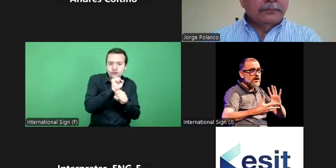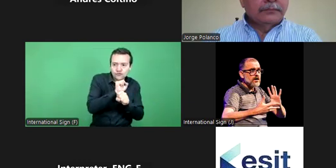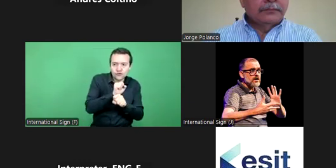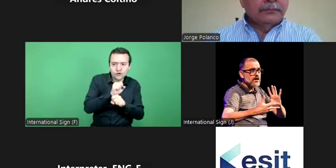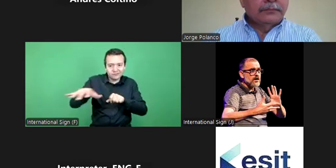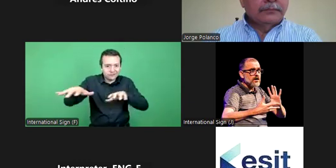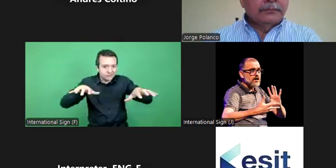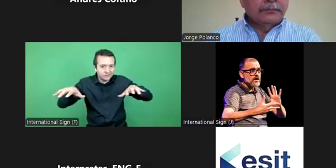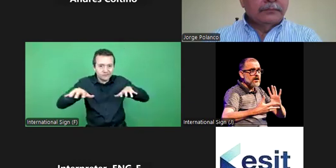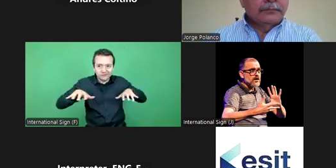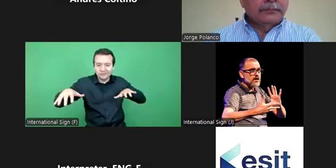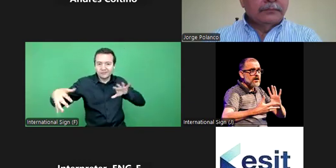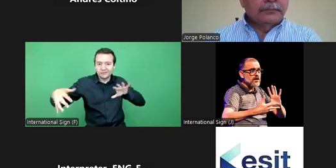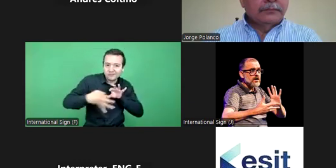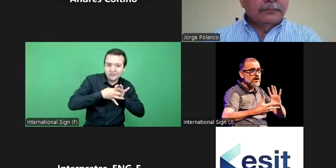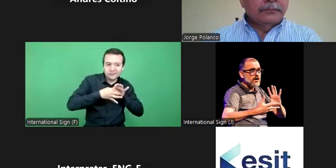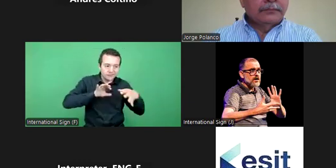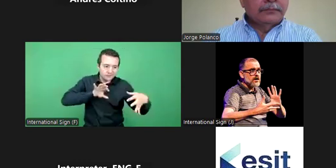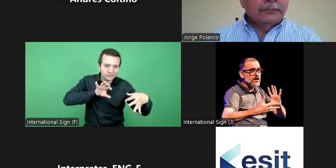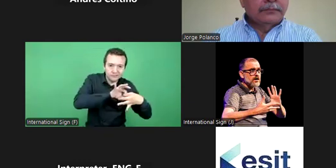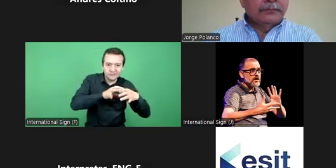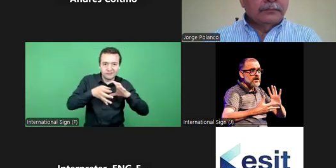of health and improve the public